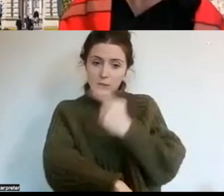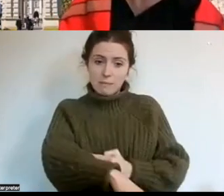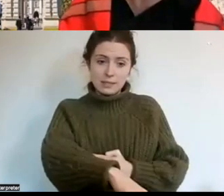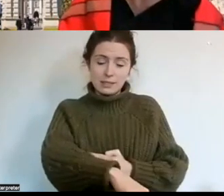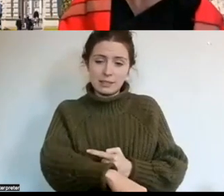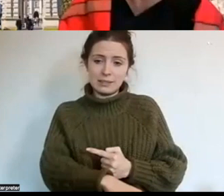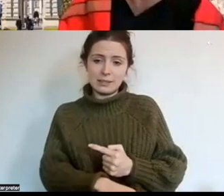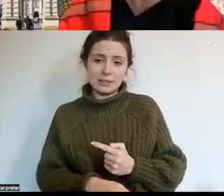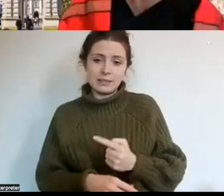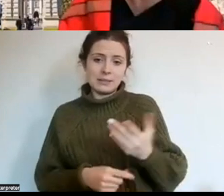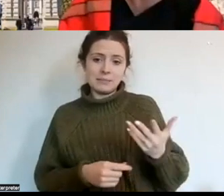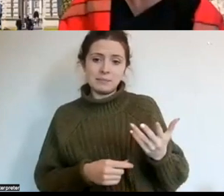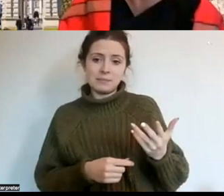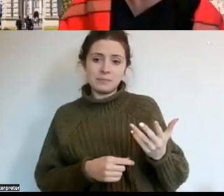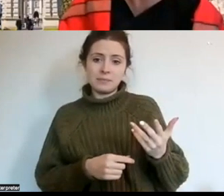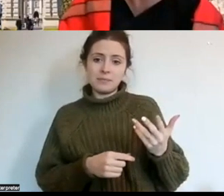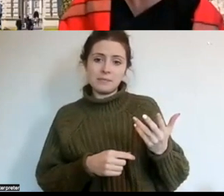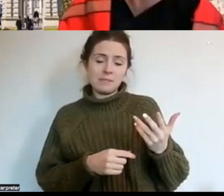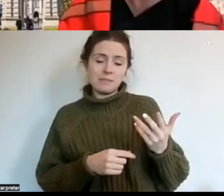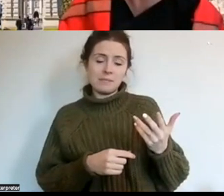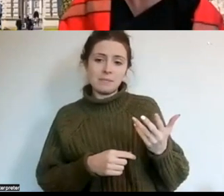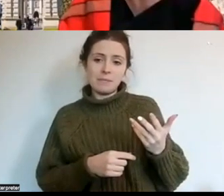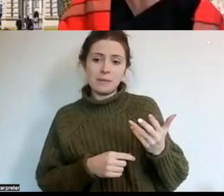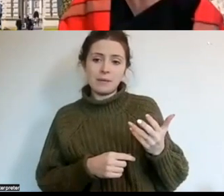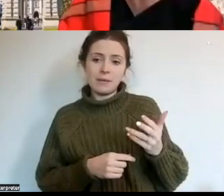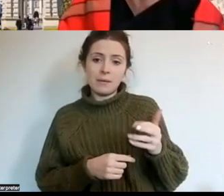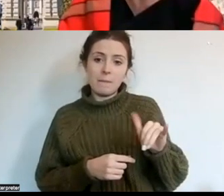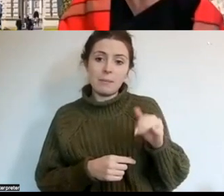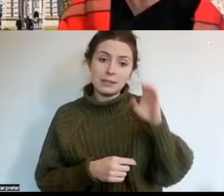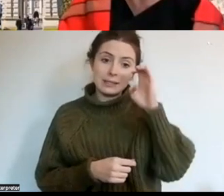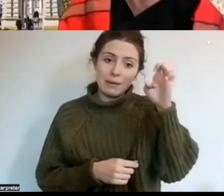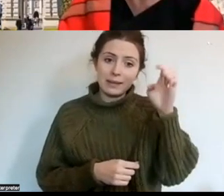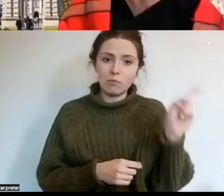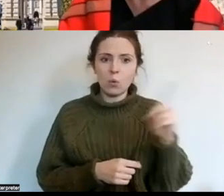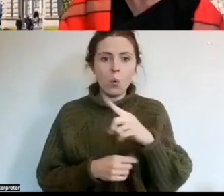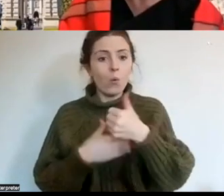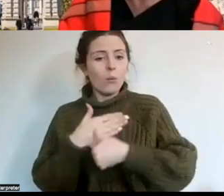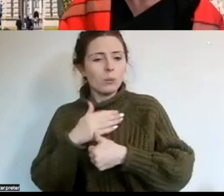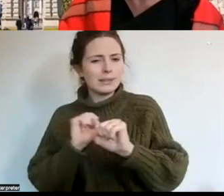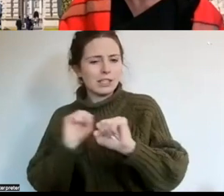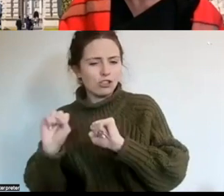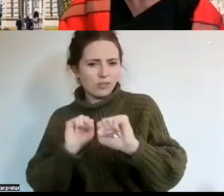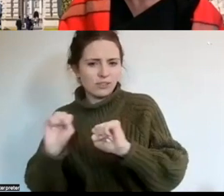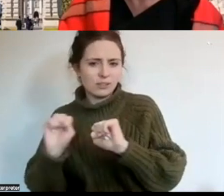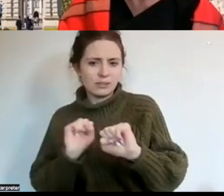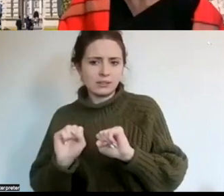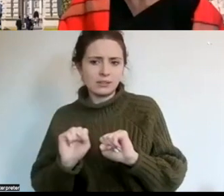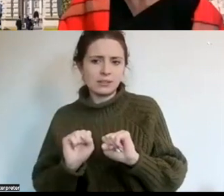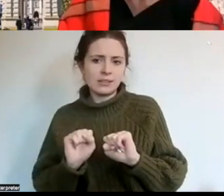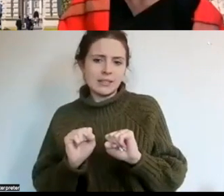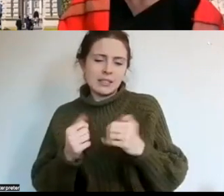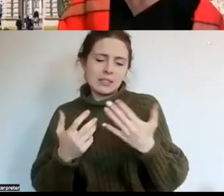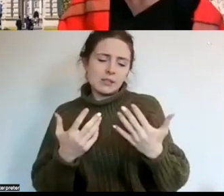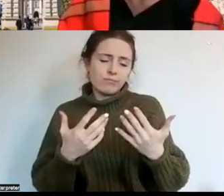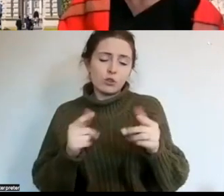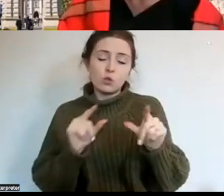sometimes expecting somebody 65 and plus to be going to day services. So, you know, the choice of the